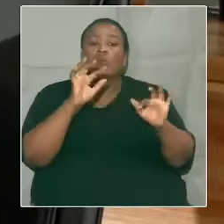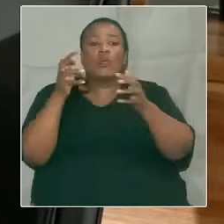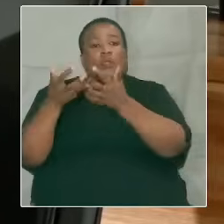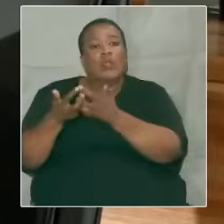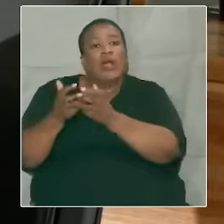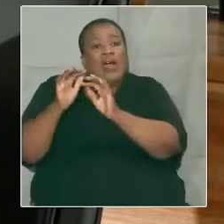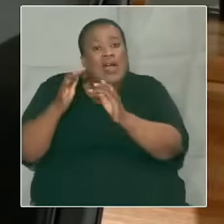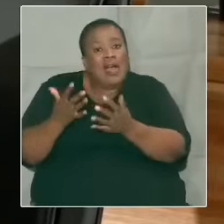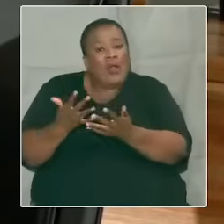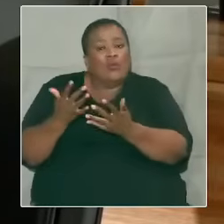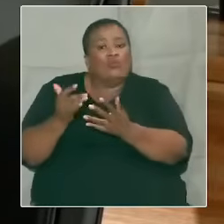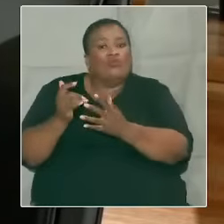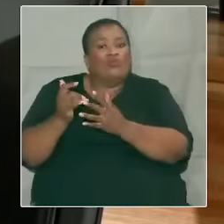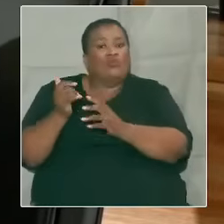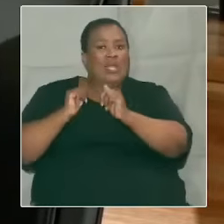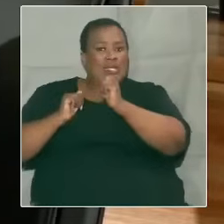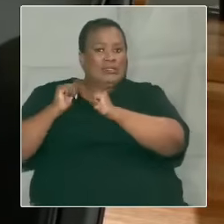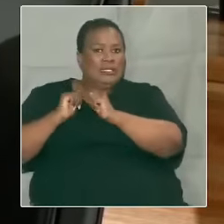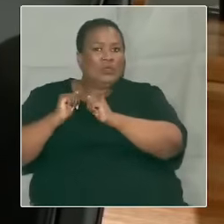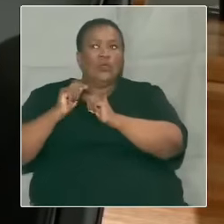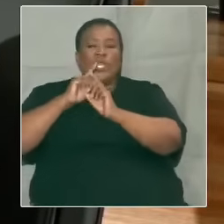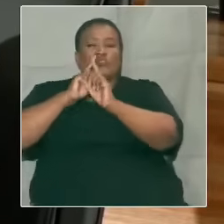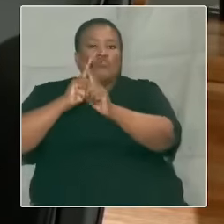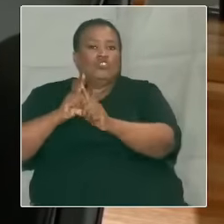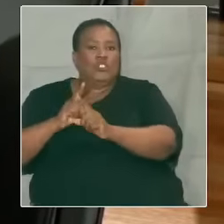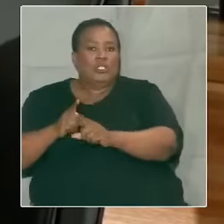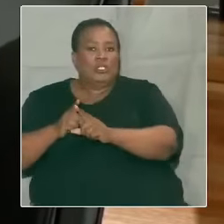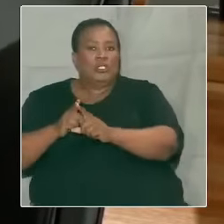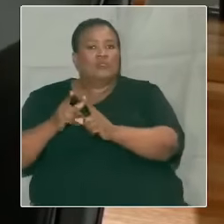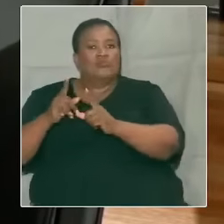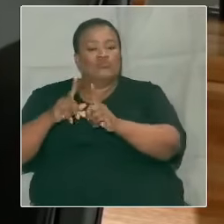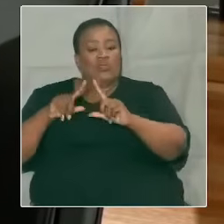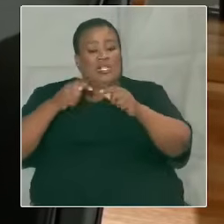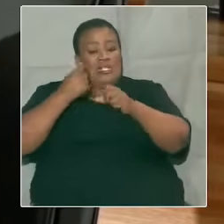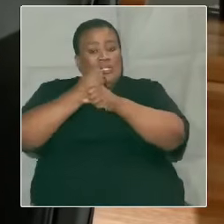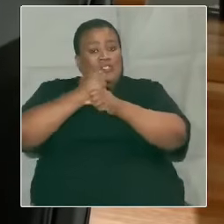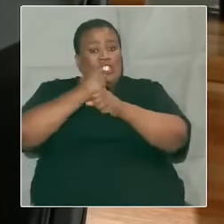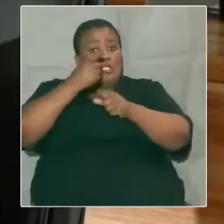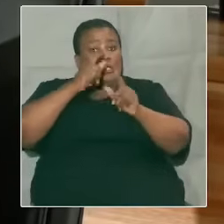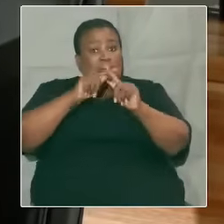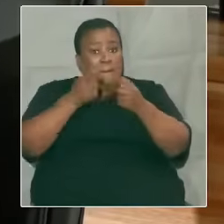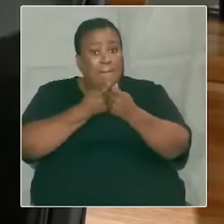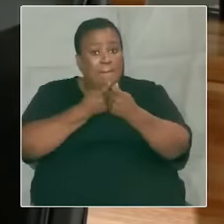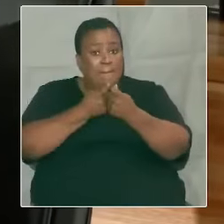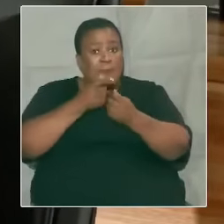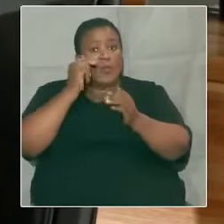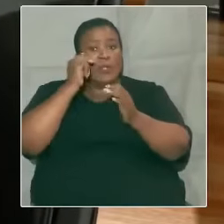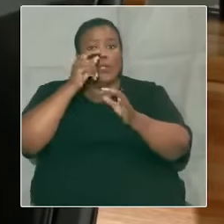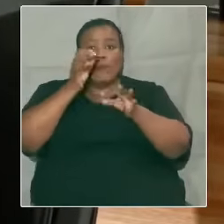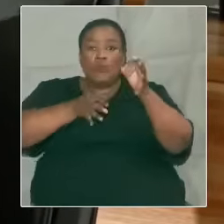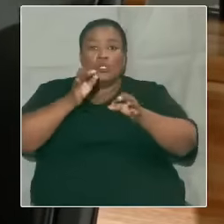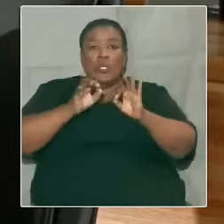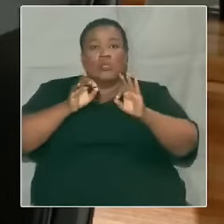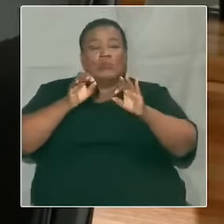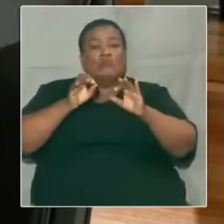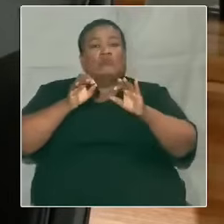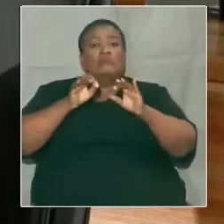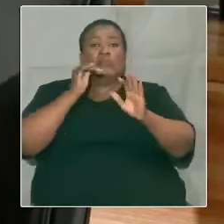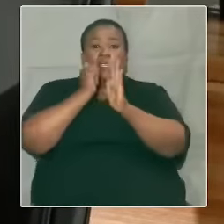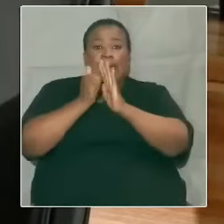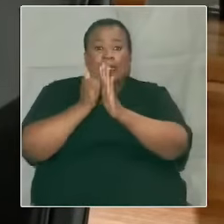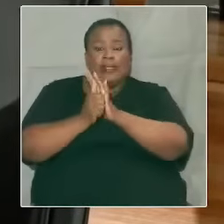you reacted to the instruction to disband. But let us proceed, and we will get to that